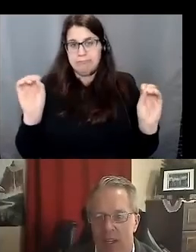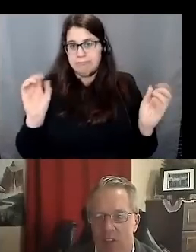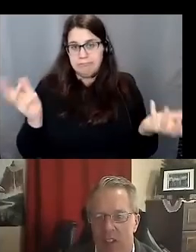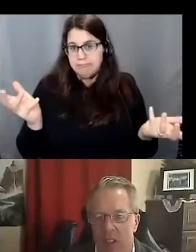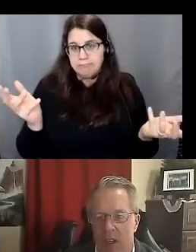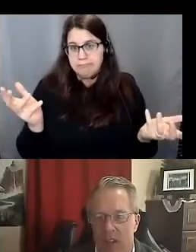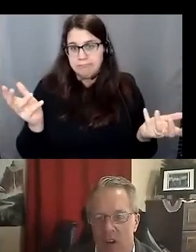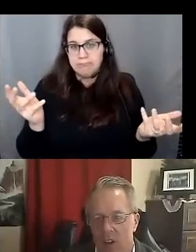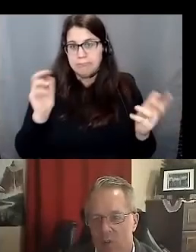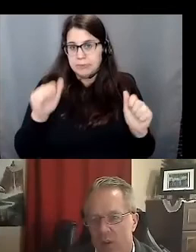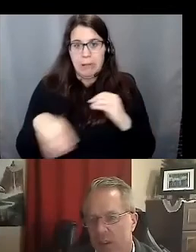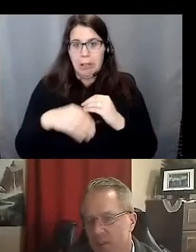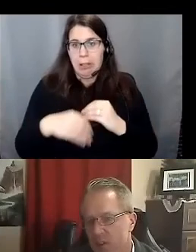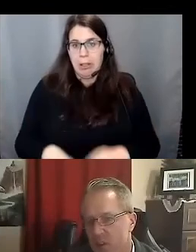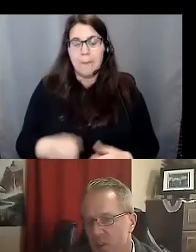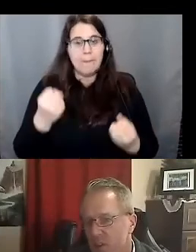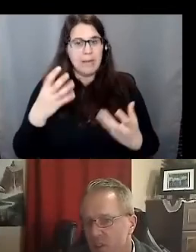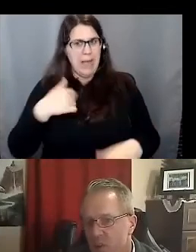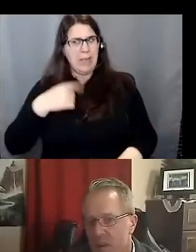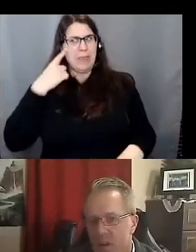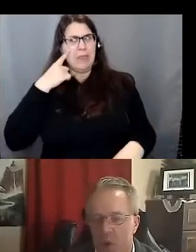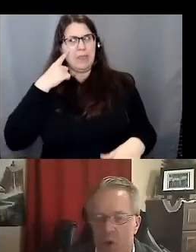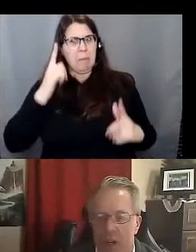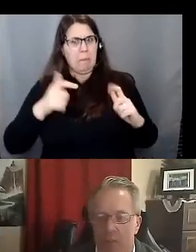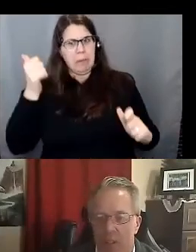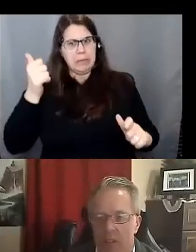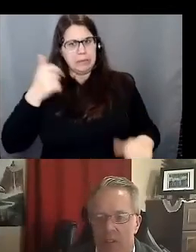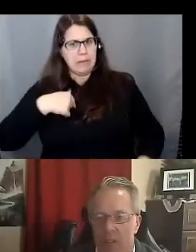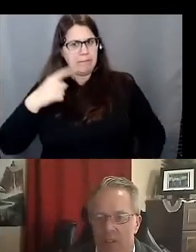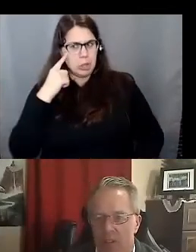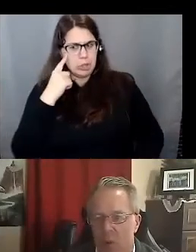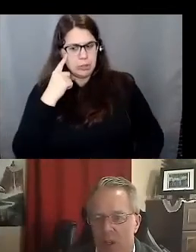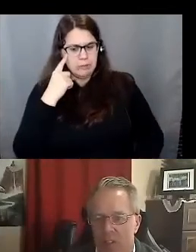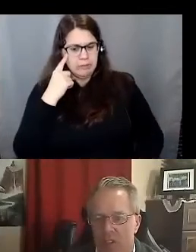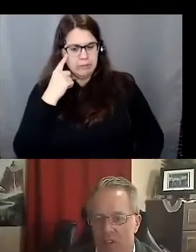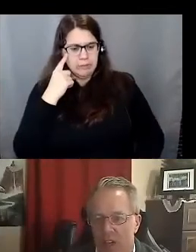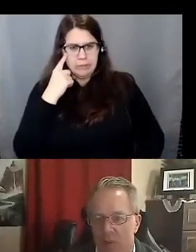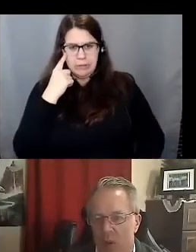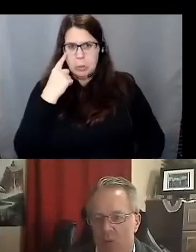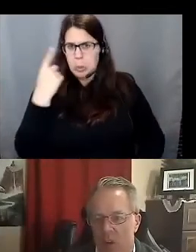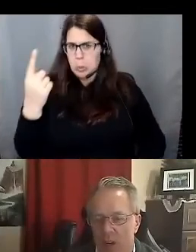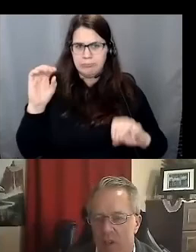add and manage. The largest one that I've ever heard of within our program is some organizations that have well over 100